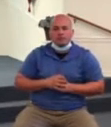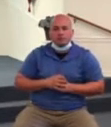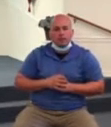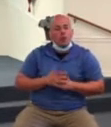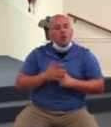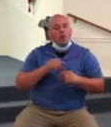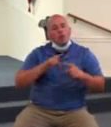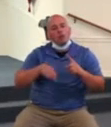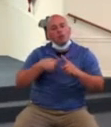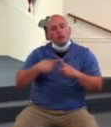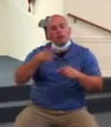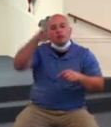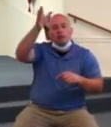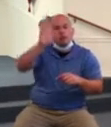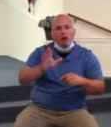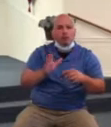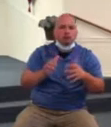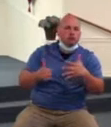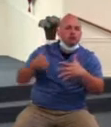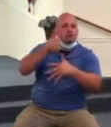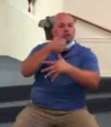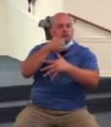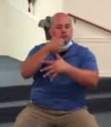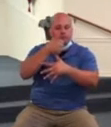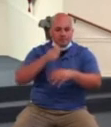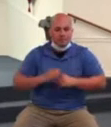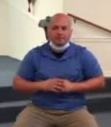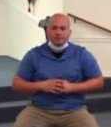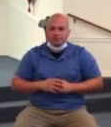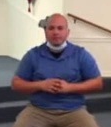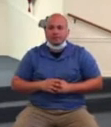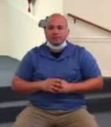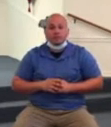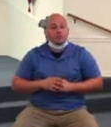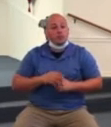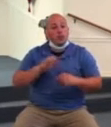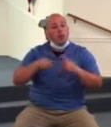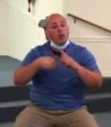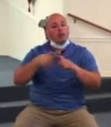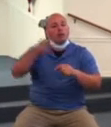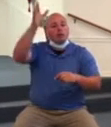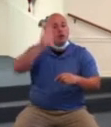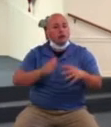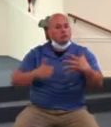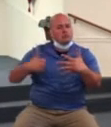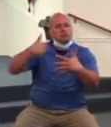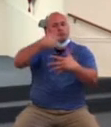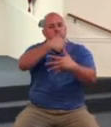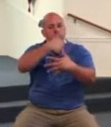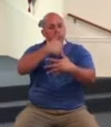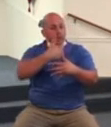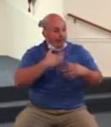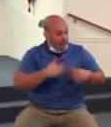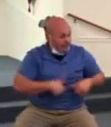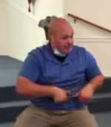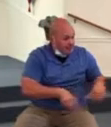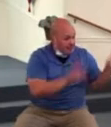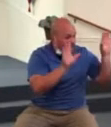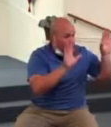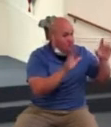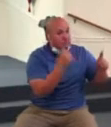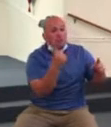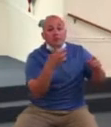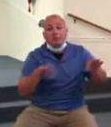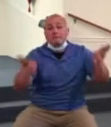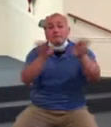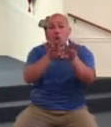before everything else in your life. When you give up something for the sake of the kingdom of God, something important to